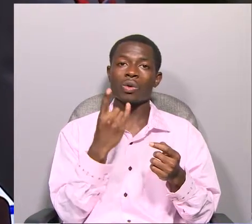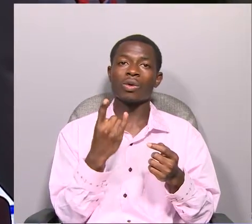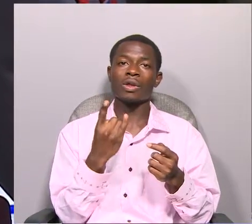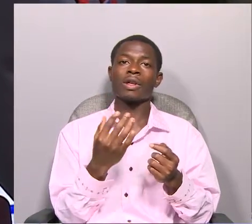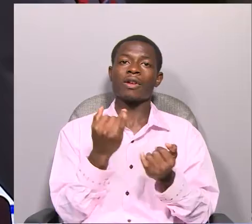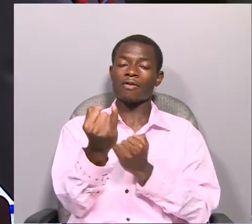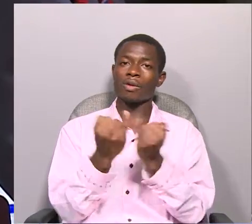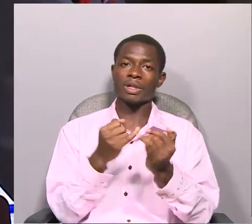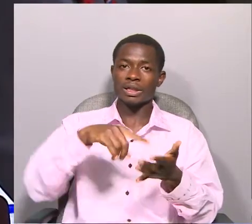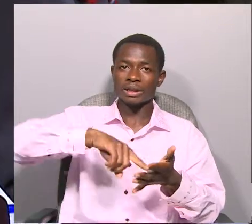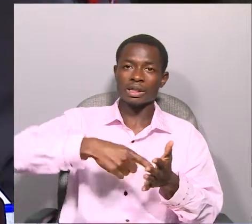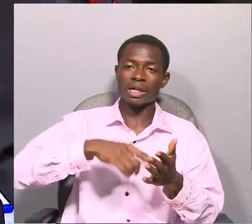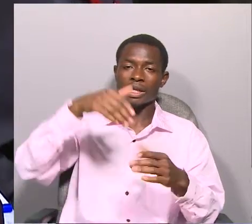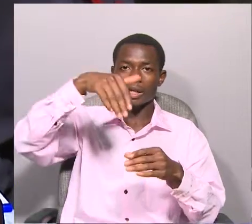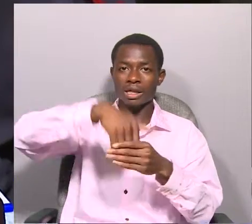information centers